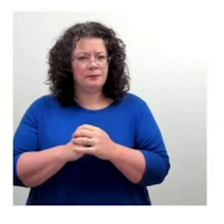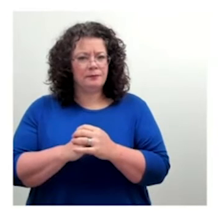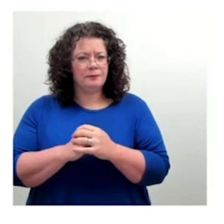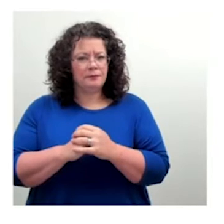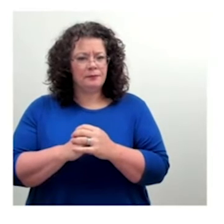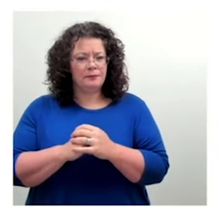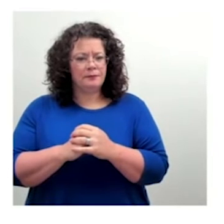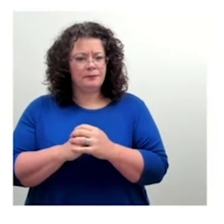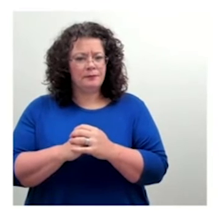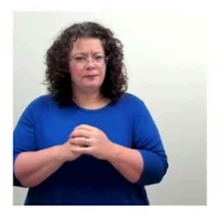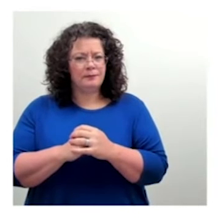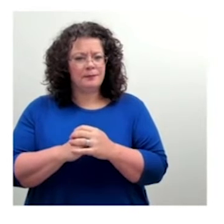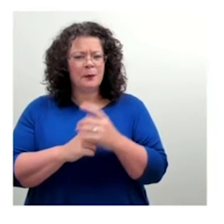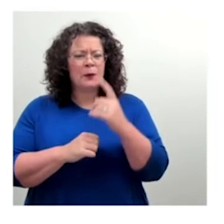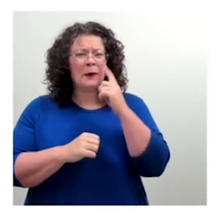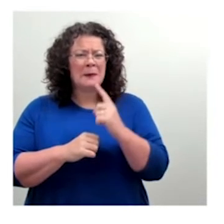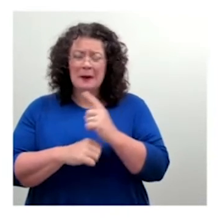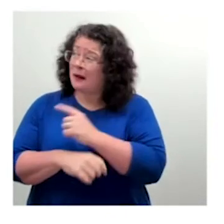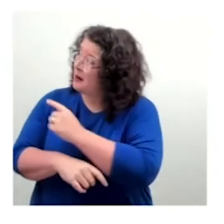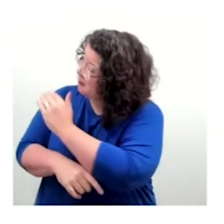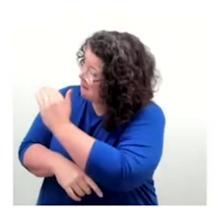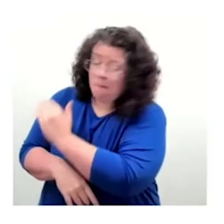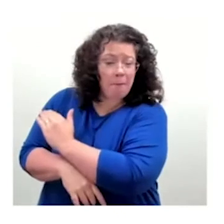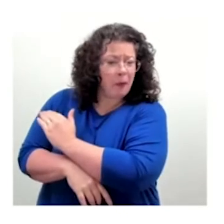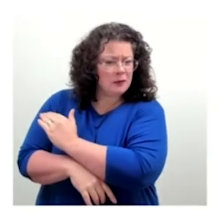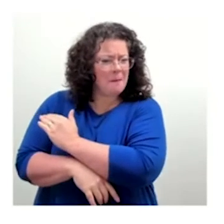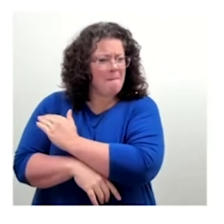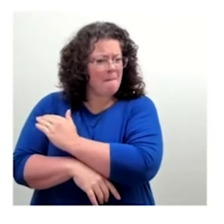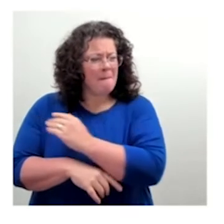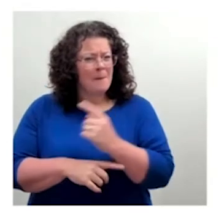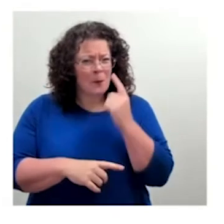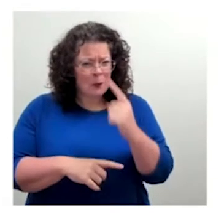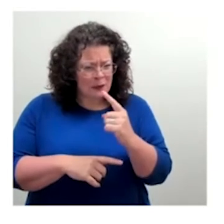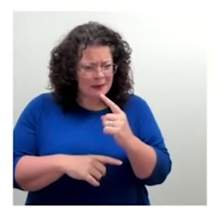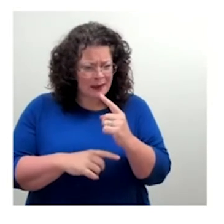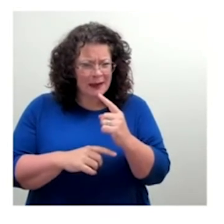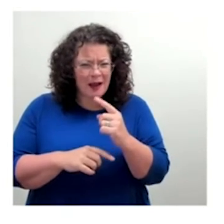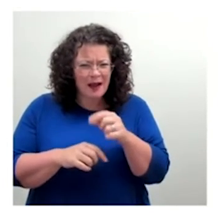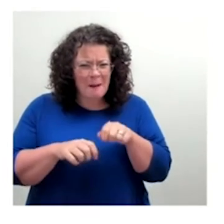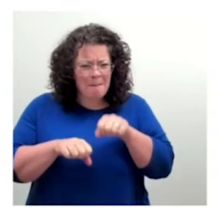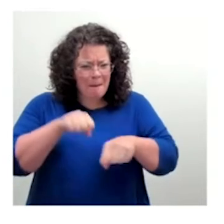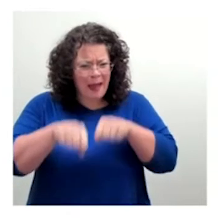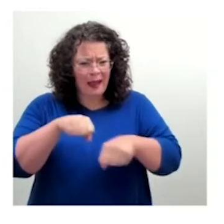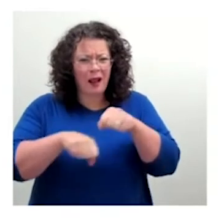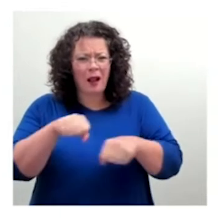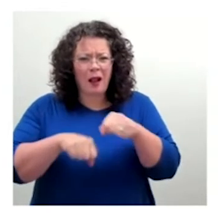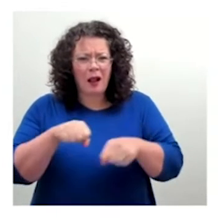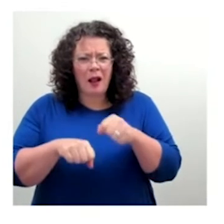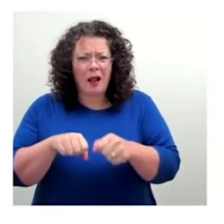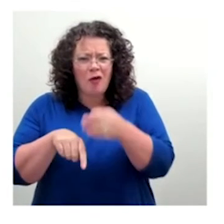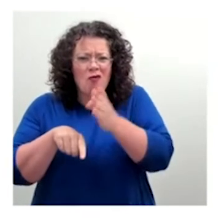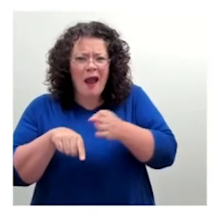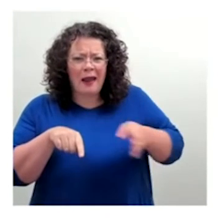rack symbol is very, very, very faint. And you can check the version on your actual phone as well. And